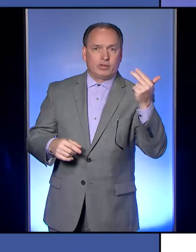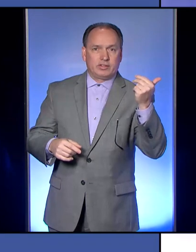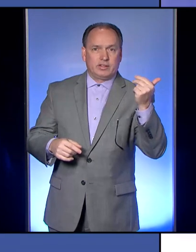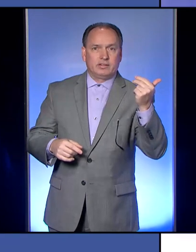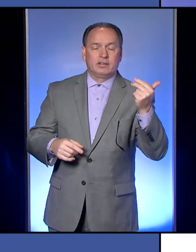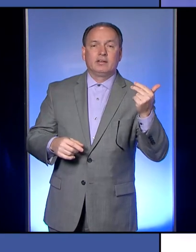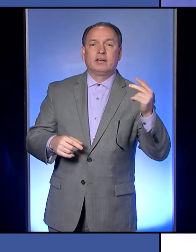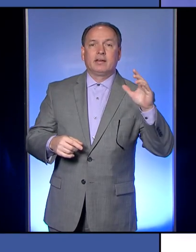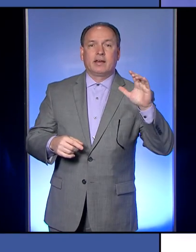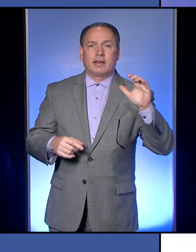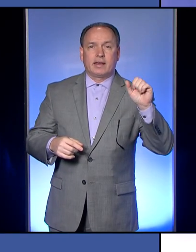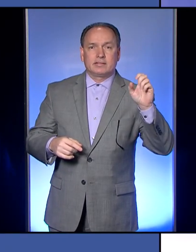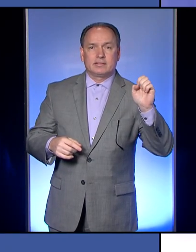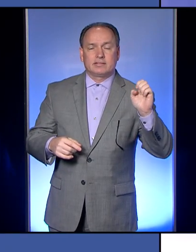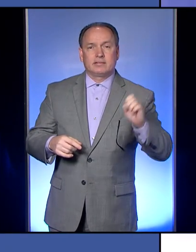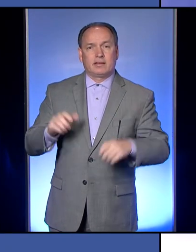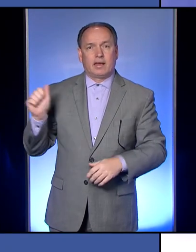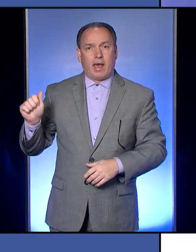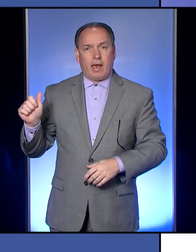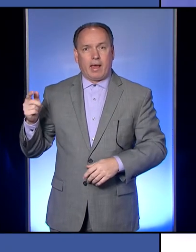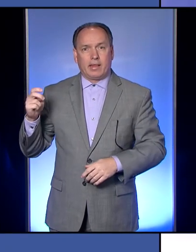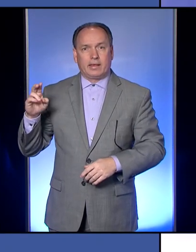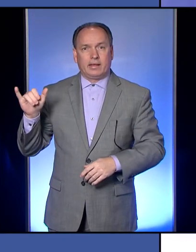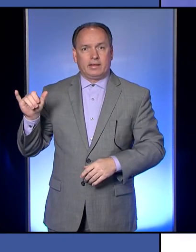and Allegheny County, the Pittsburgh area,